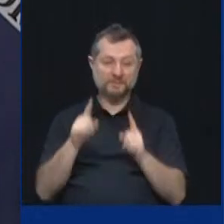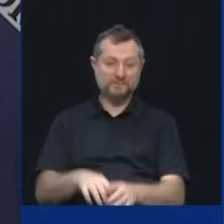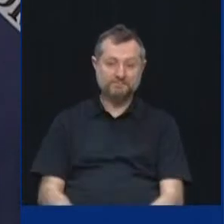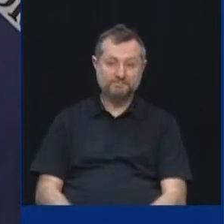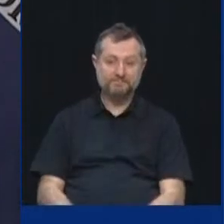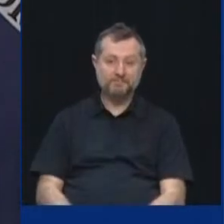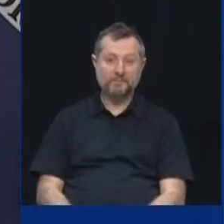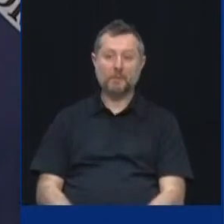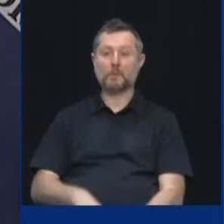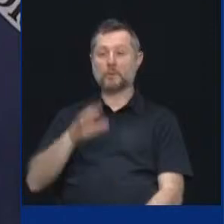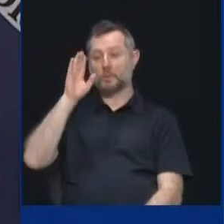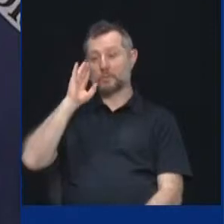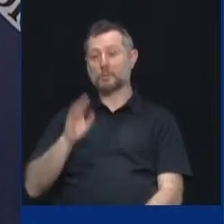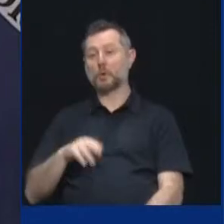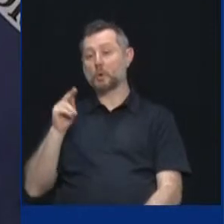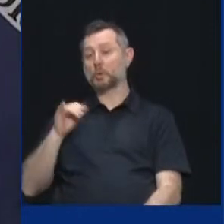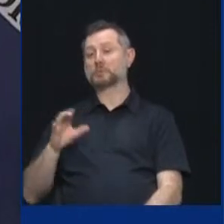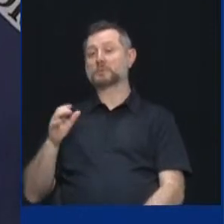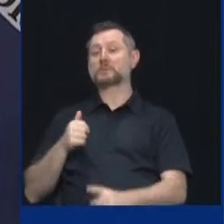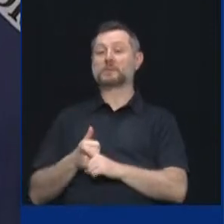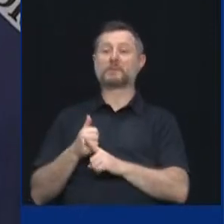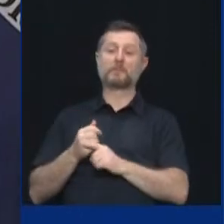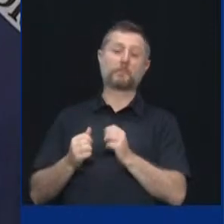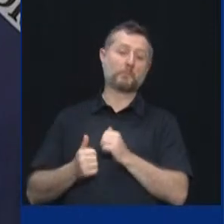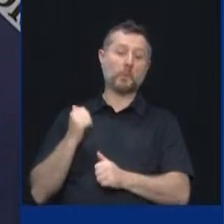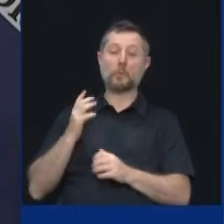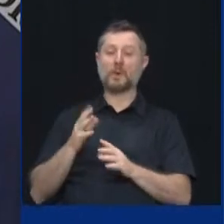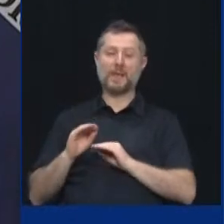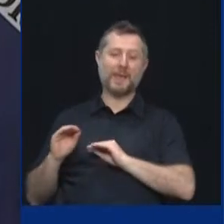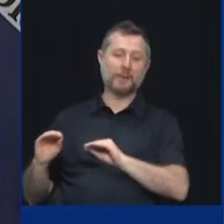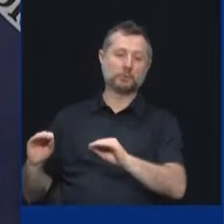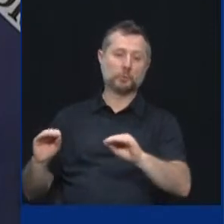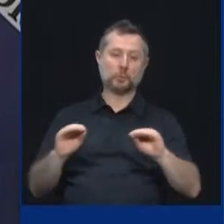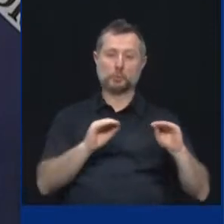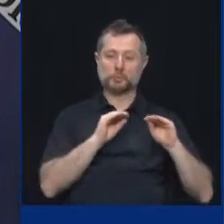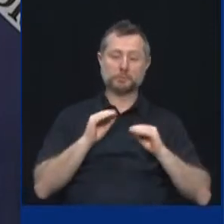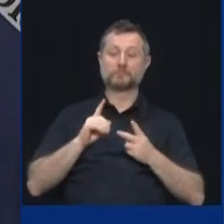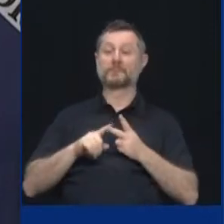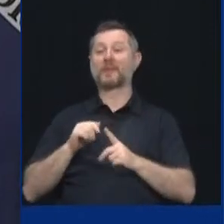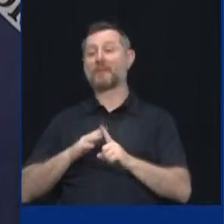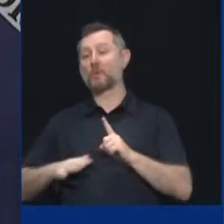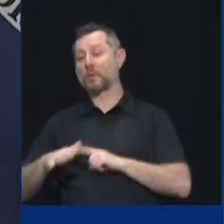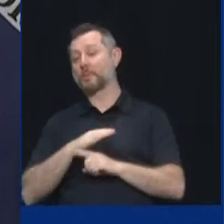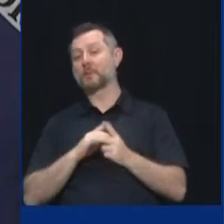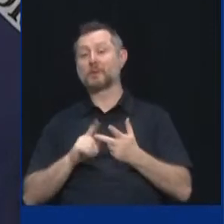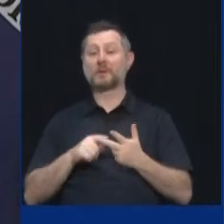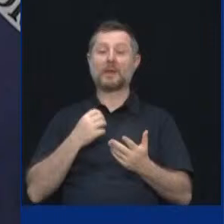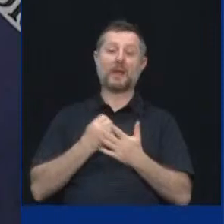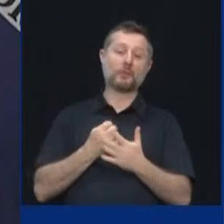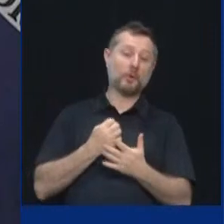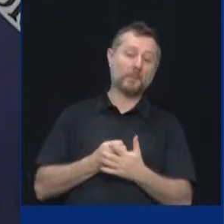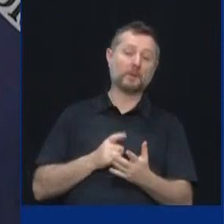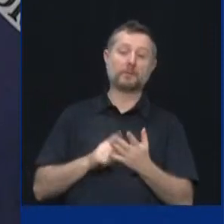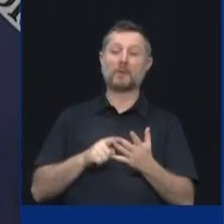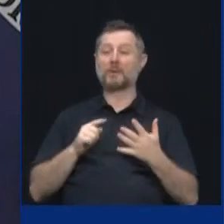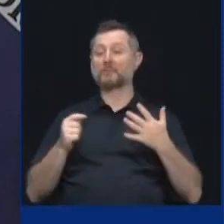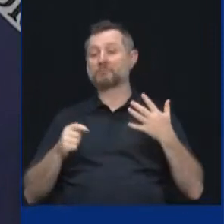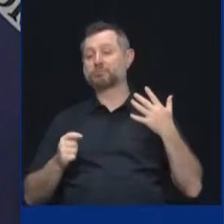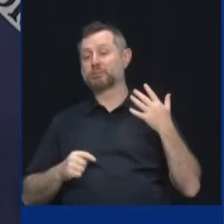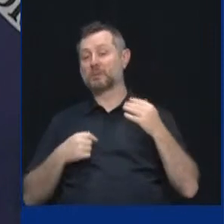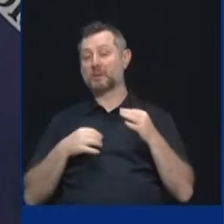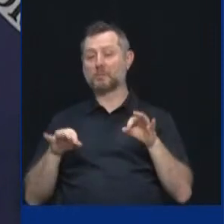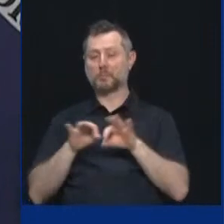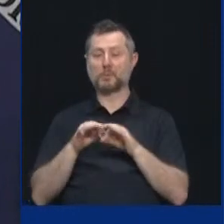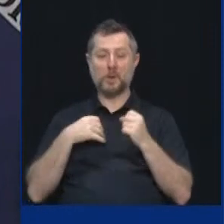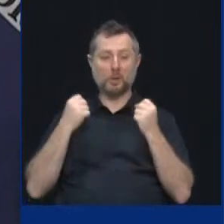in New York City everything is important. Education is important, and the environment is important, and the economy is important, and I get that. I